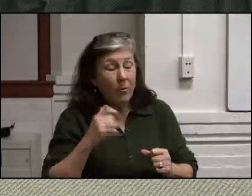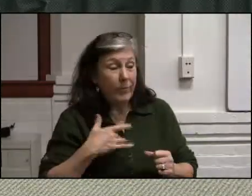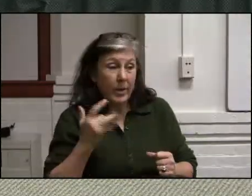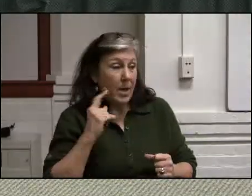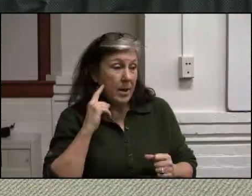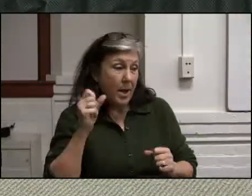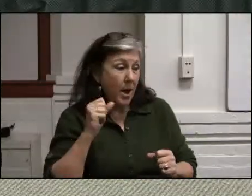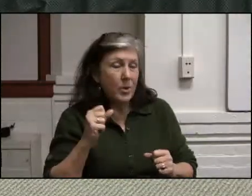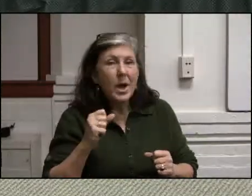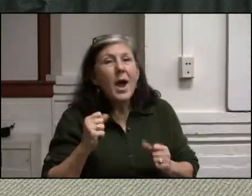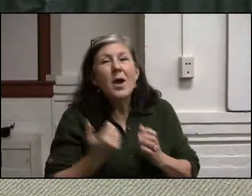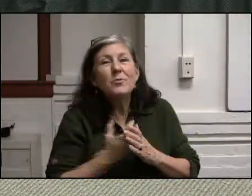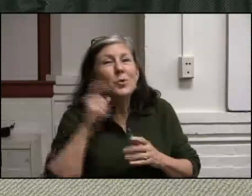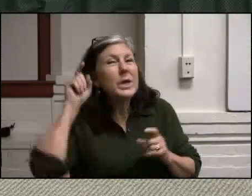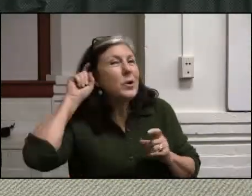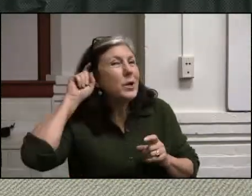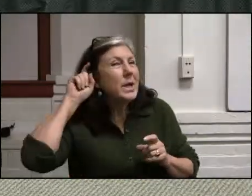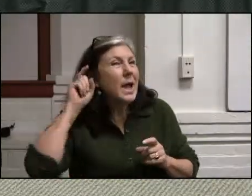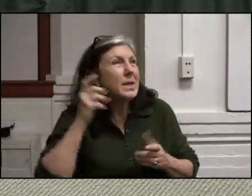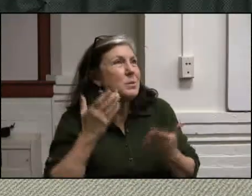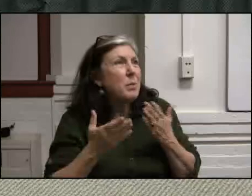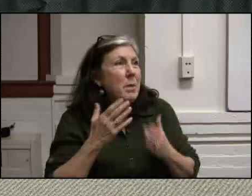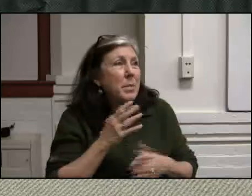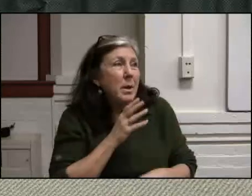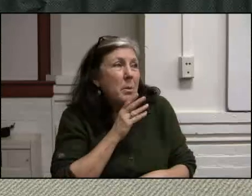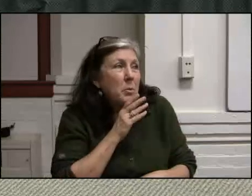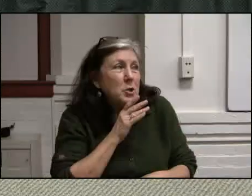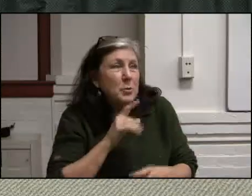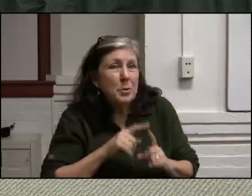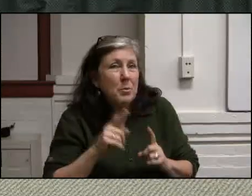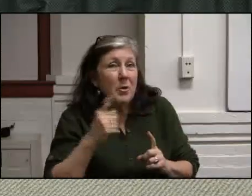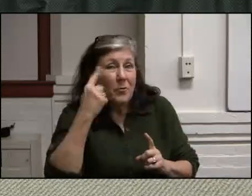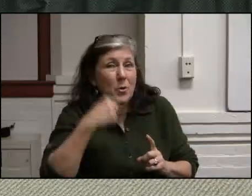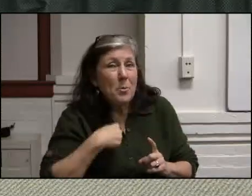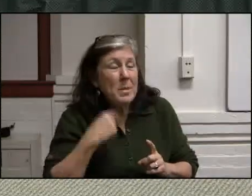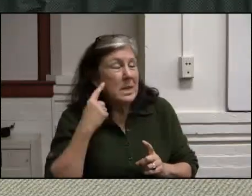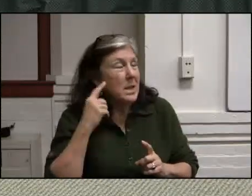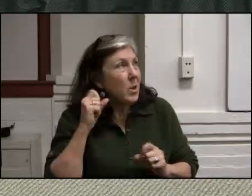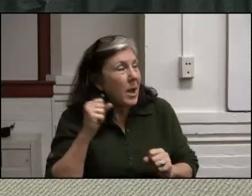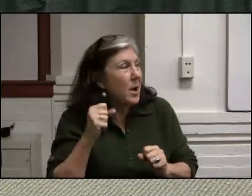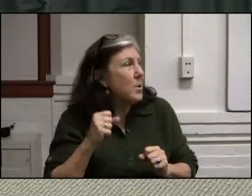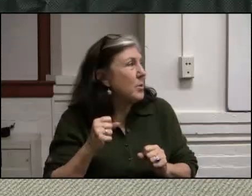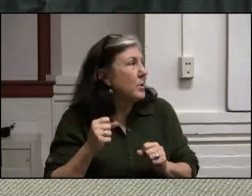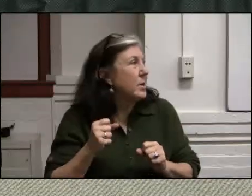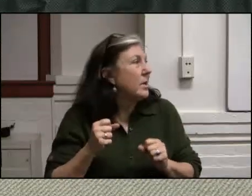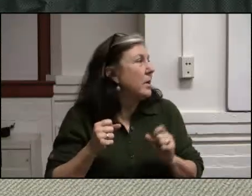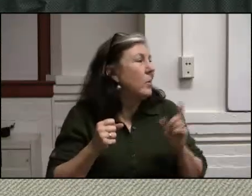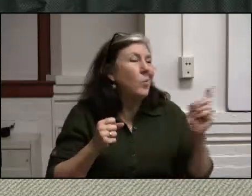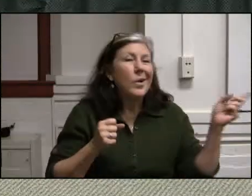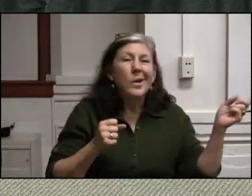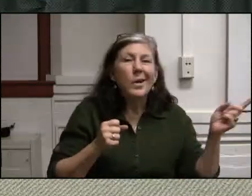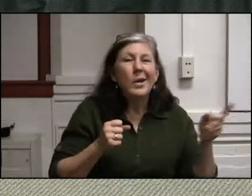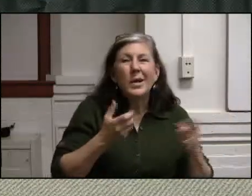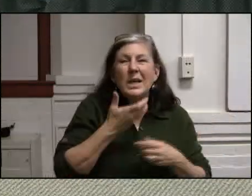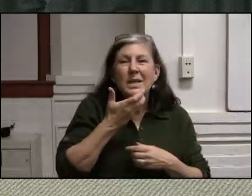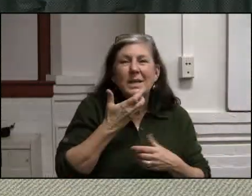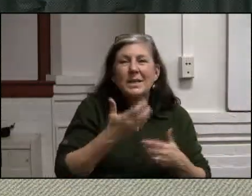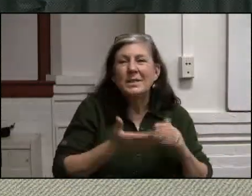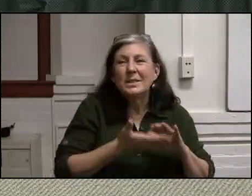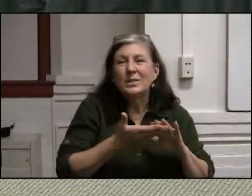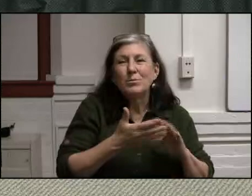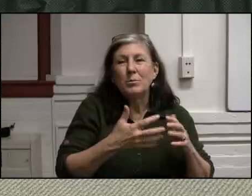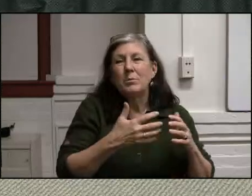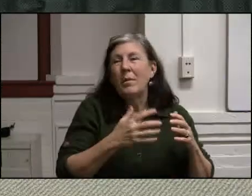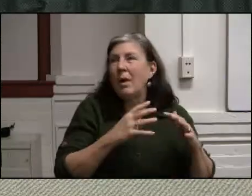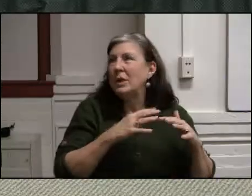fine. I've got new hearing aids, so maybe I'm We've got the whispering. heater going as well. But it It's sounds this- loud to me. Let me it's turn it noisy down a over little here. bit. It's the Oh, okay. fans, probably.